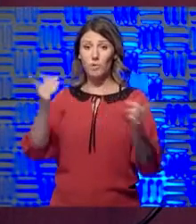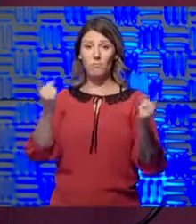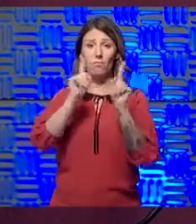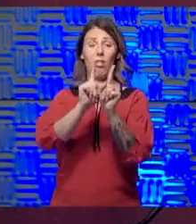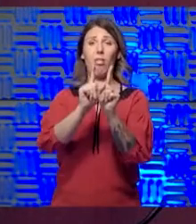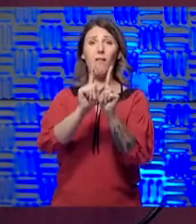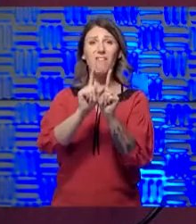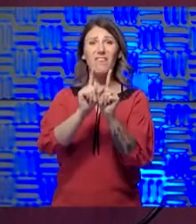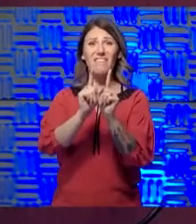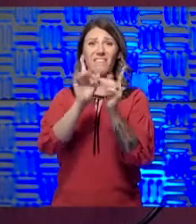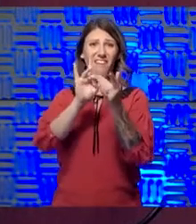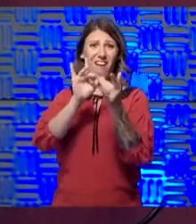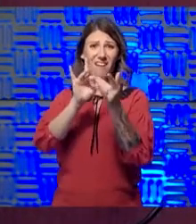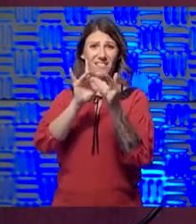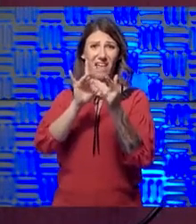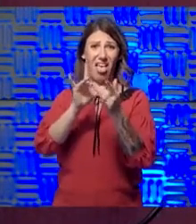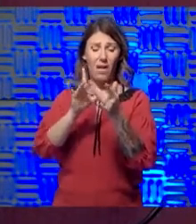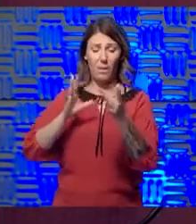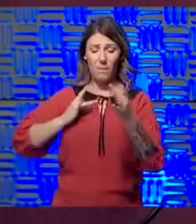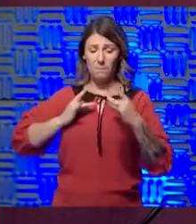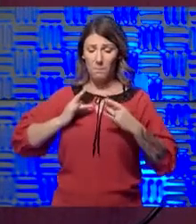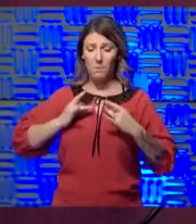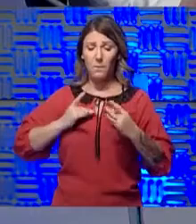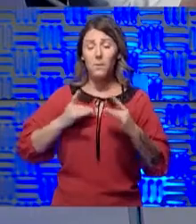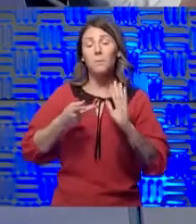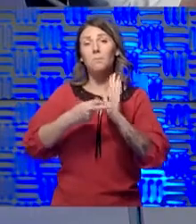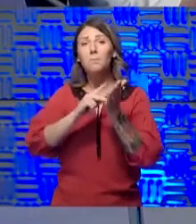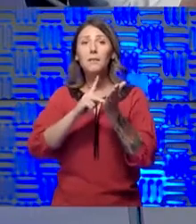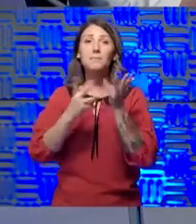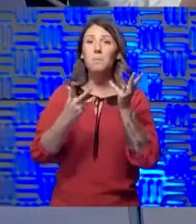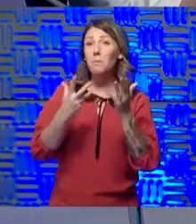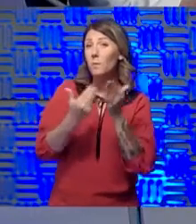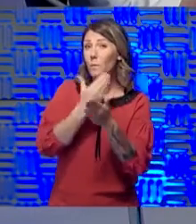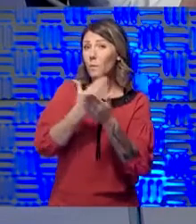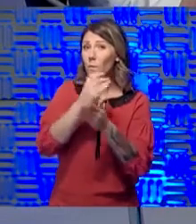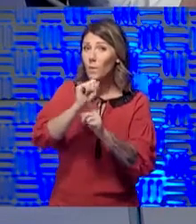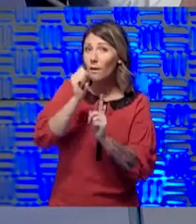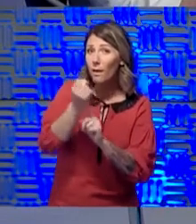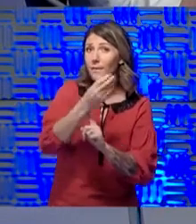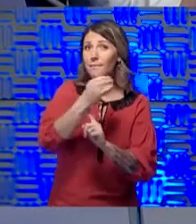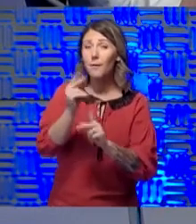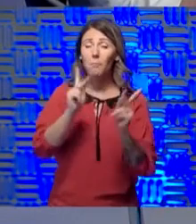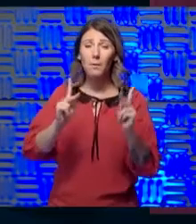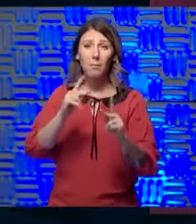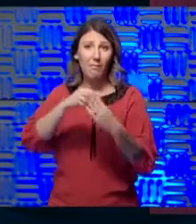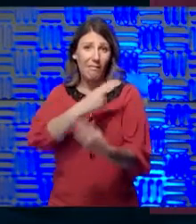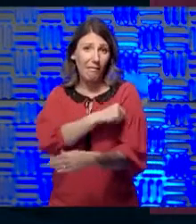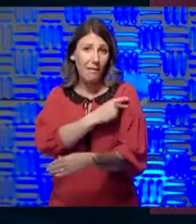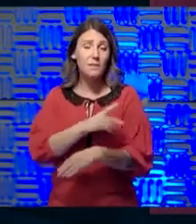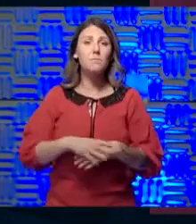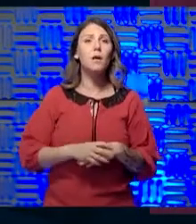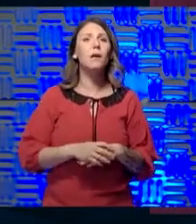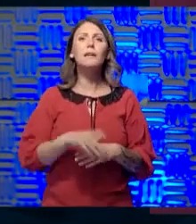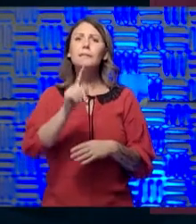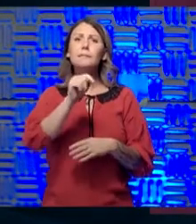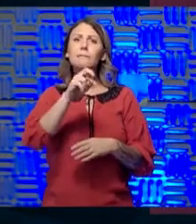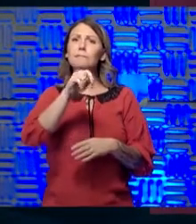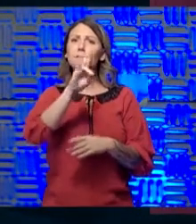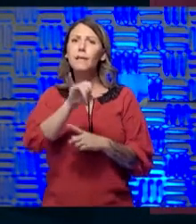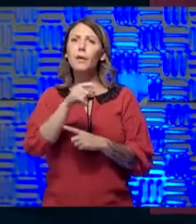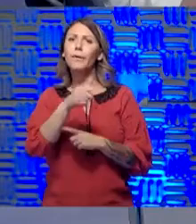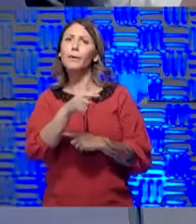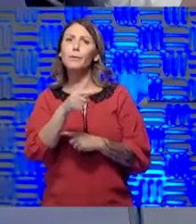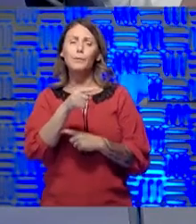of new cases and of new people needing to be hospitalized. Terry, I know you've spent night and day down in the Cancer Center working on how to keep